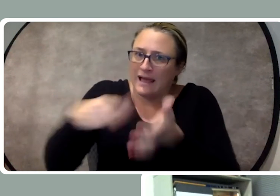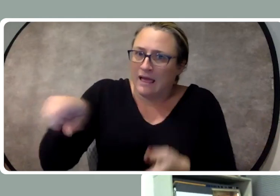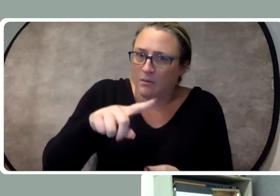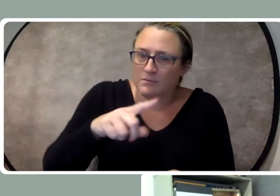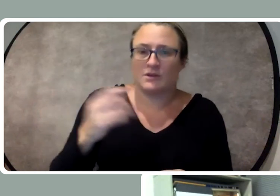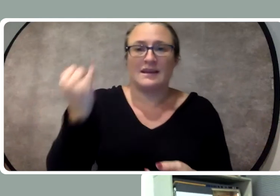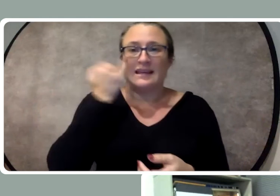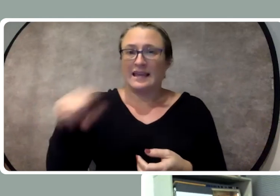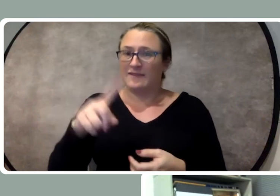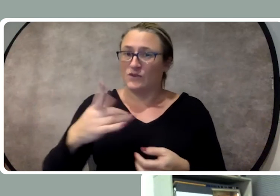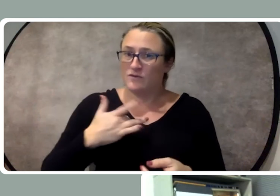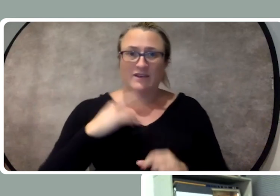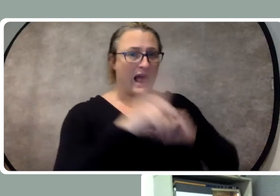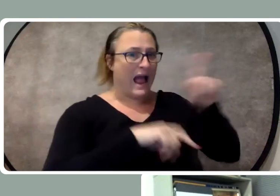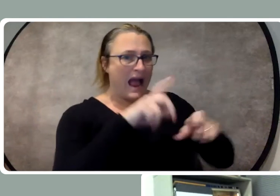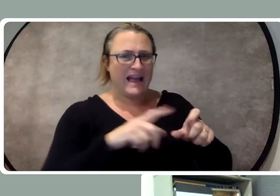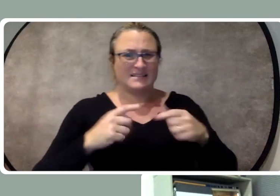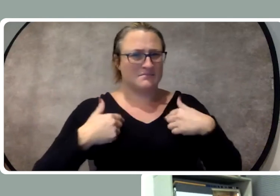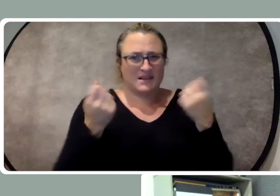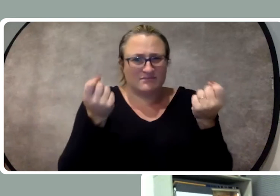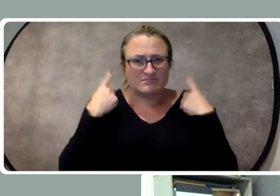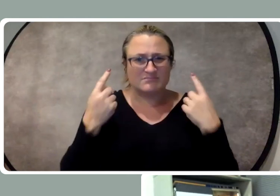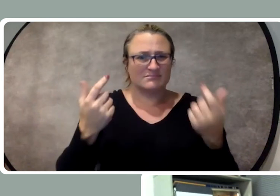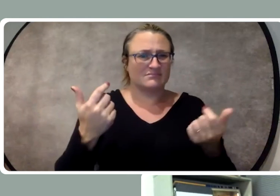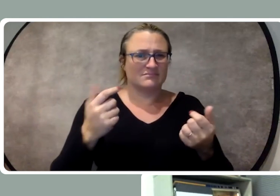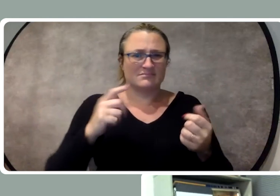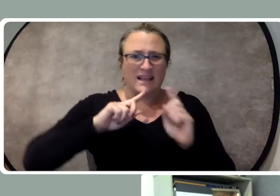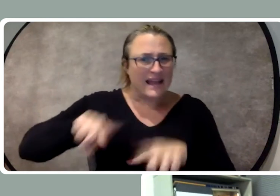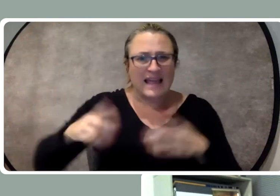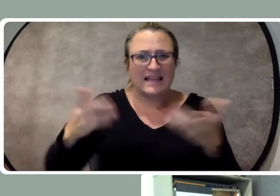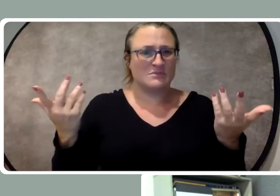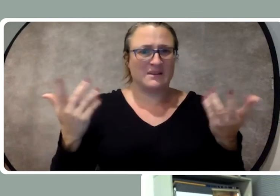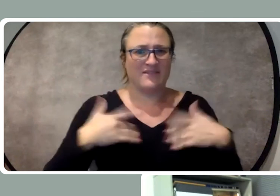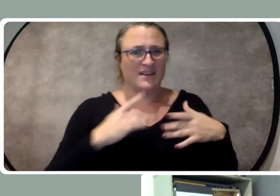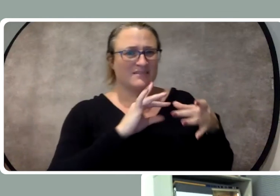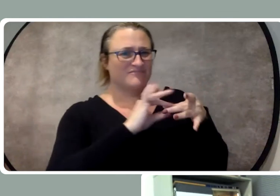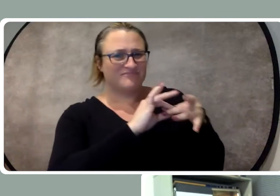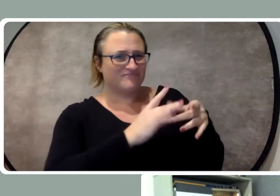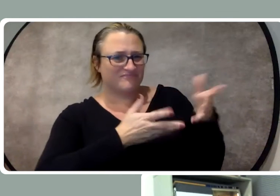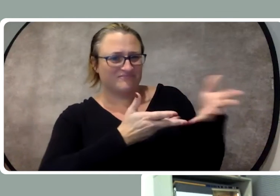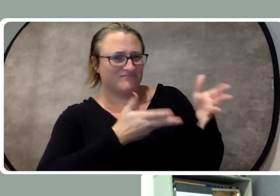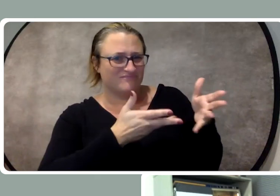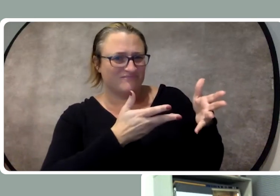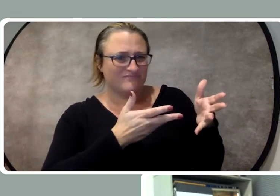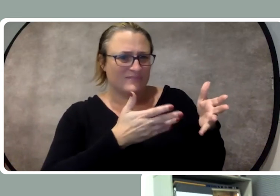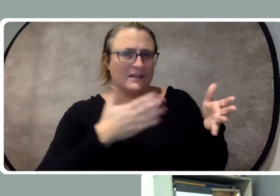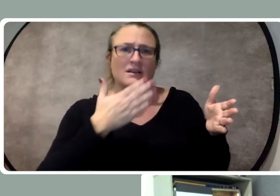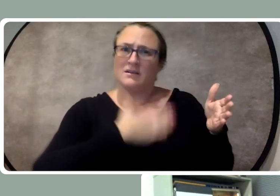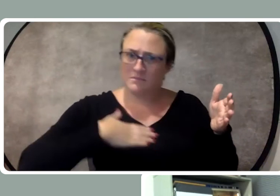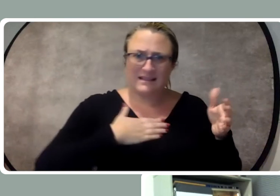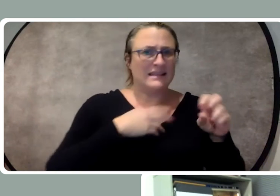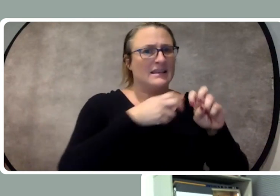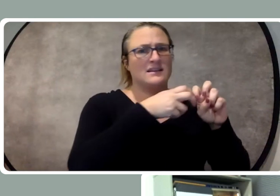still not getting the answers or understanding, or you feel that the relationship is not good, feel very, very free